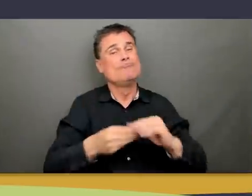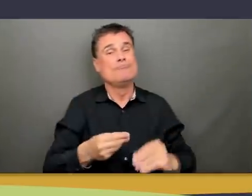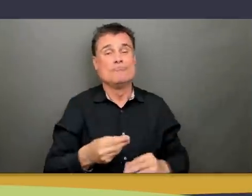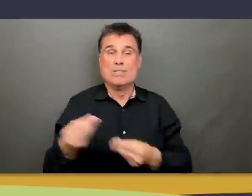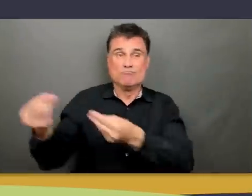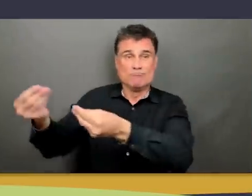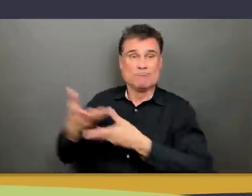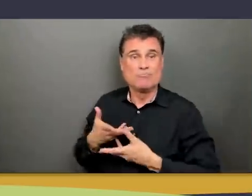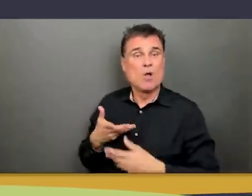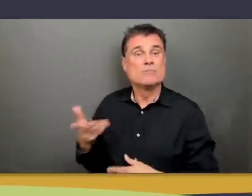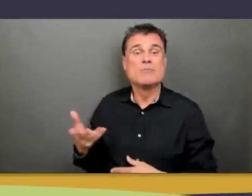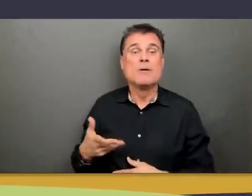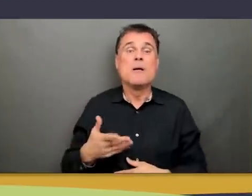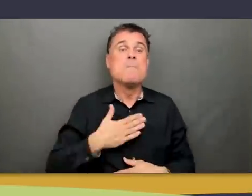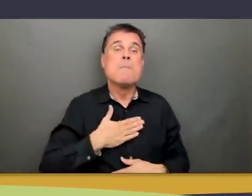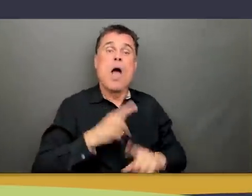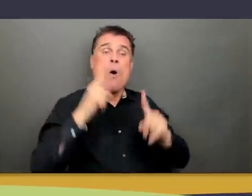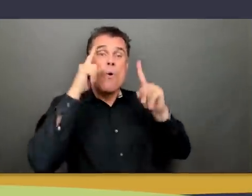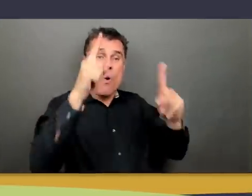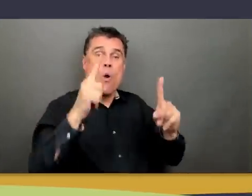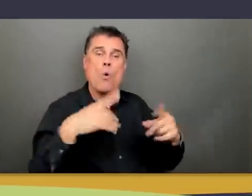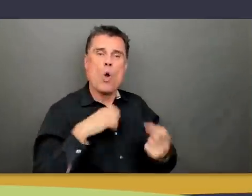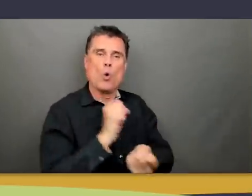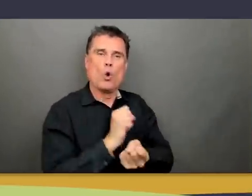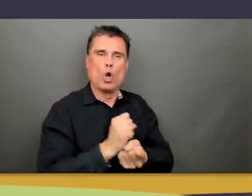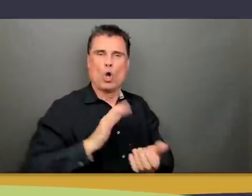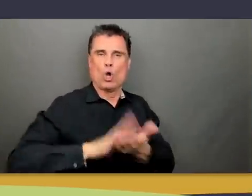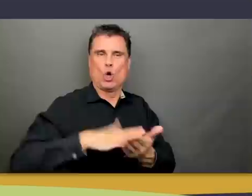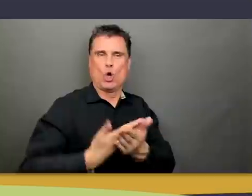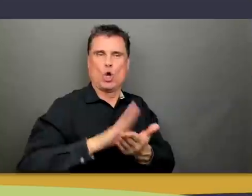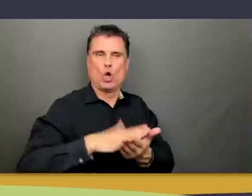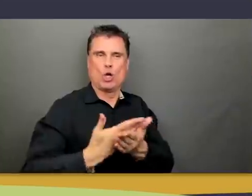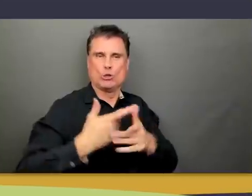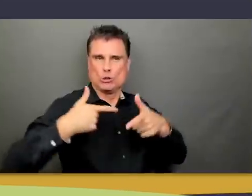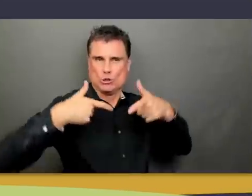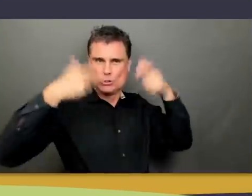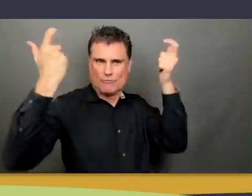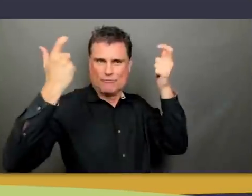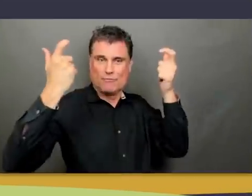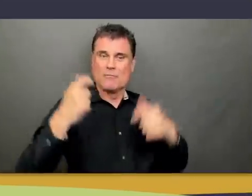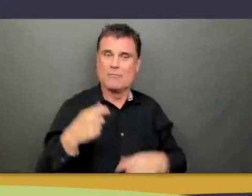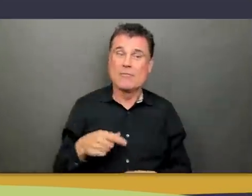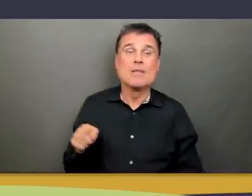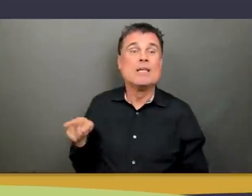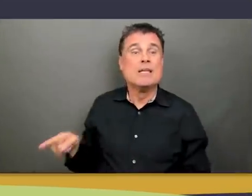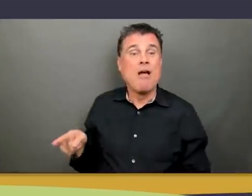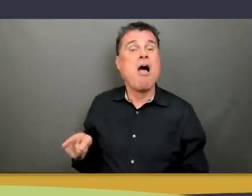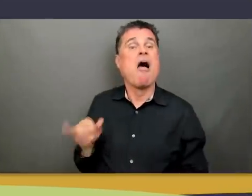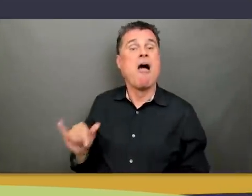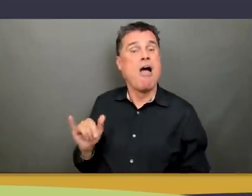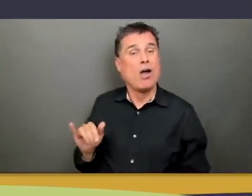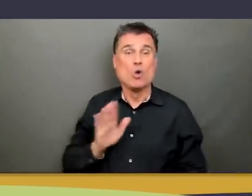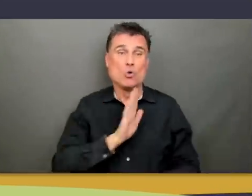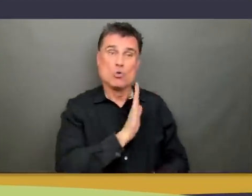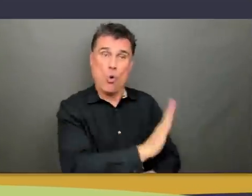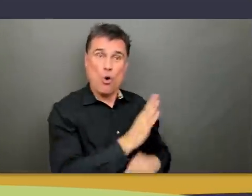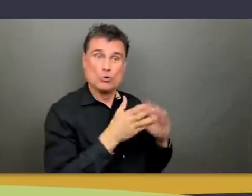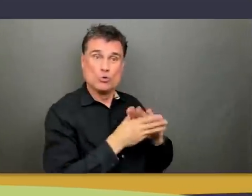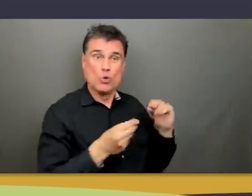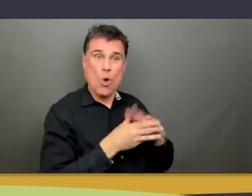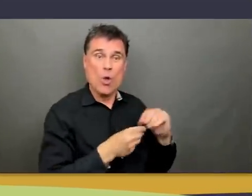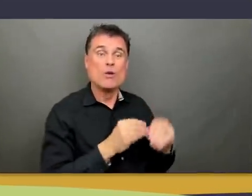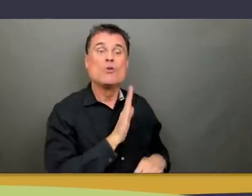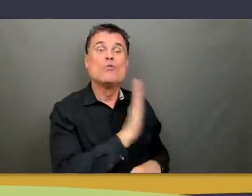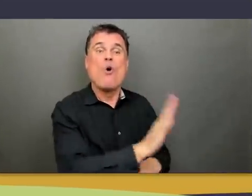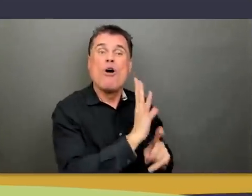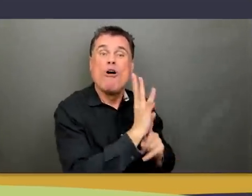the beautiful thing is, he looked at me, he says, your teachings sound like the teachings that my grandpa shared with me. He says, the only